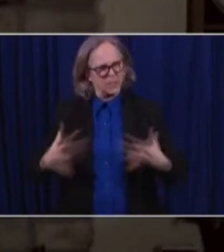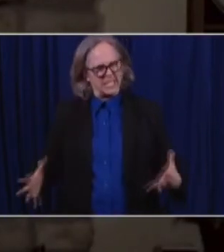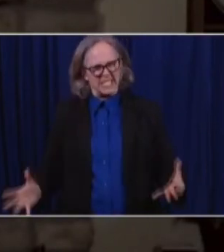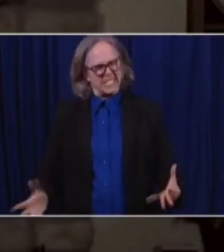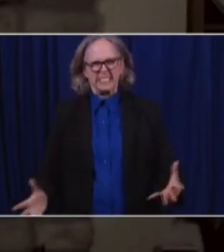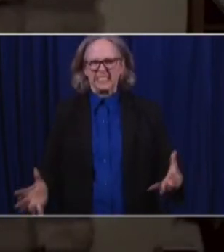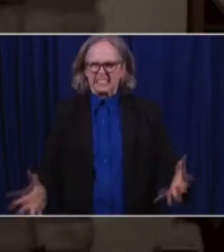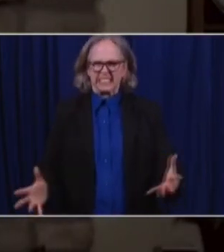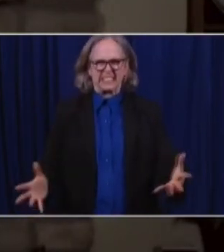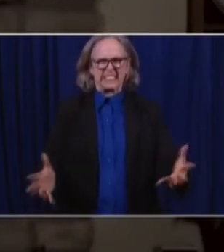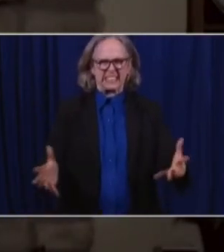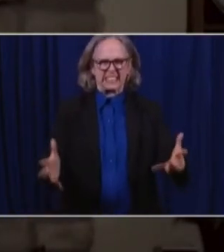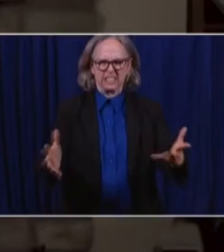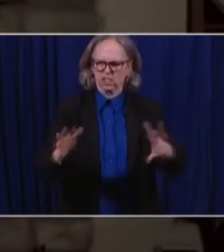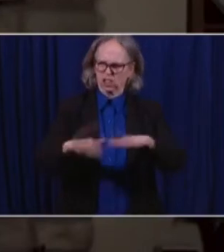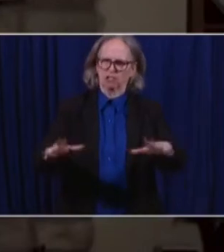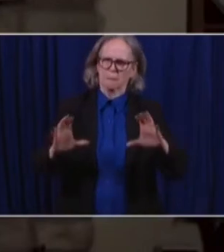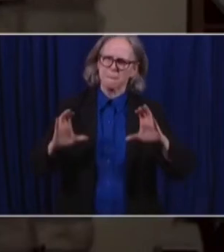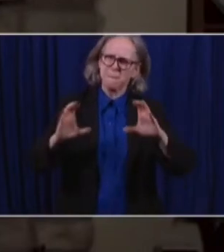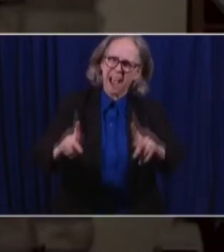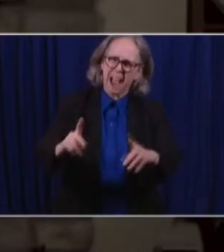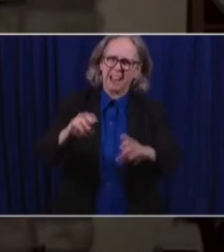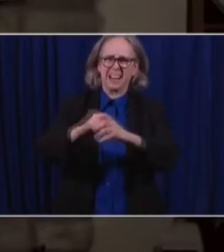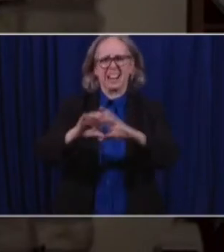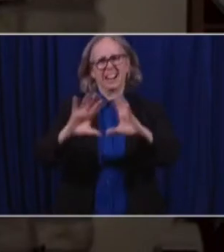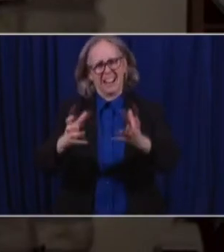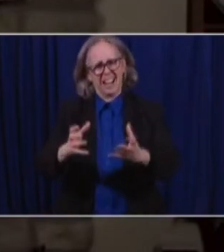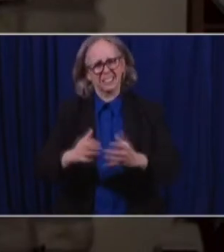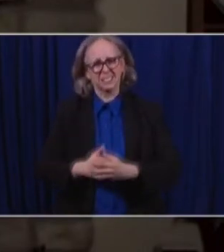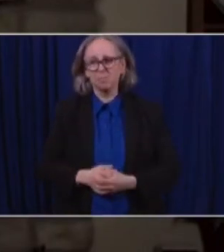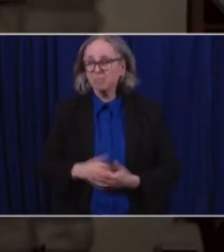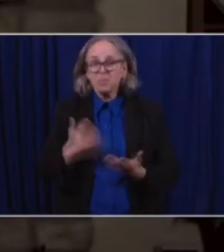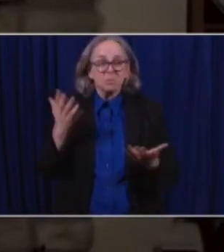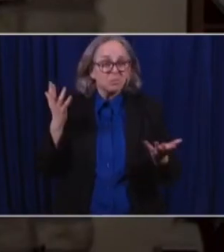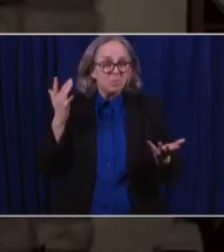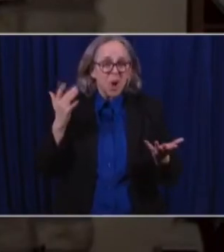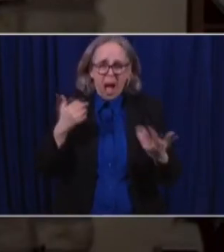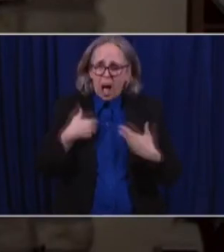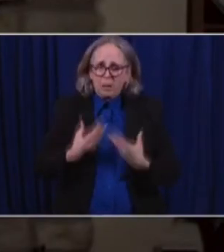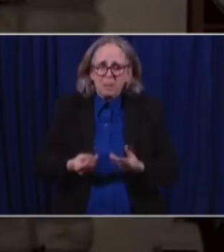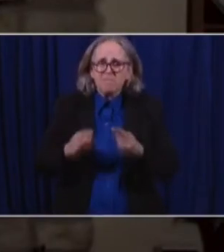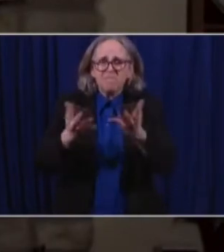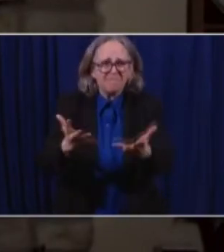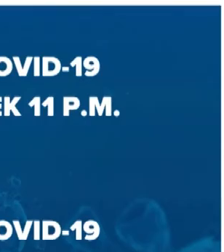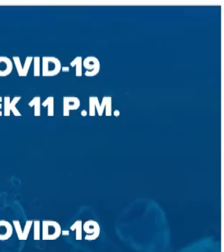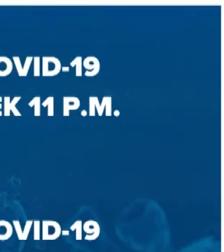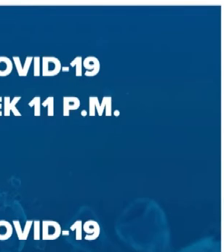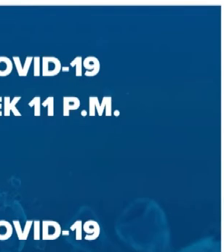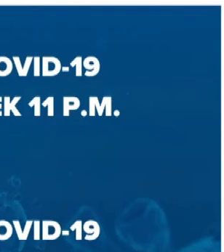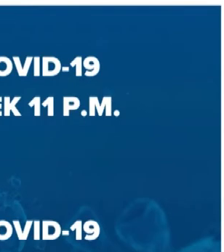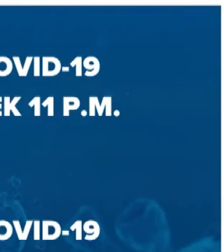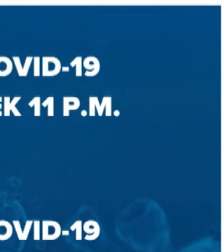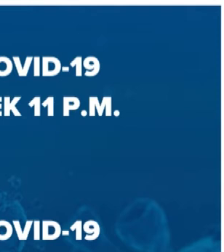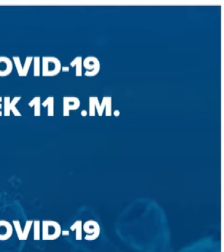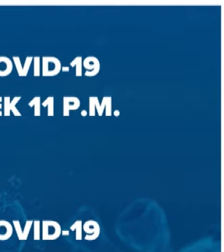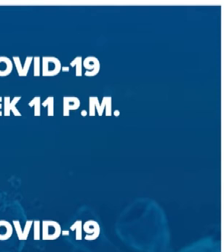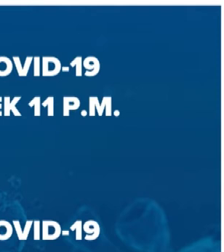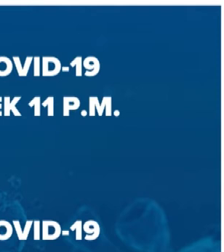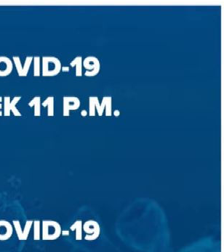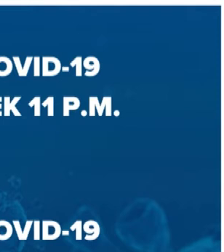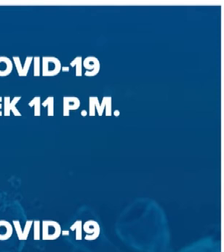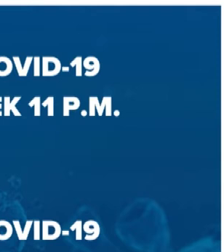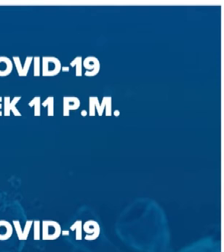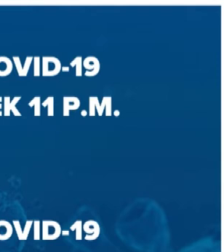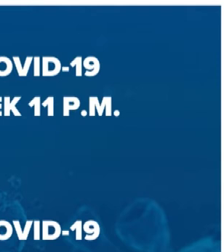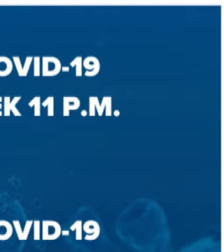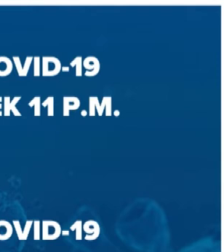is really zeroing in on is the daily number of total COVID-19 patients in our state's hospitals. So for 7 straight days, the